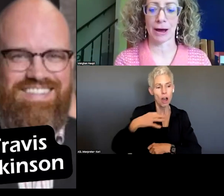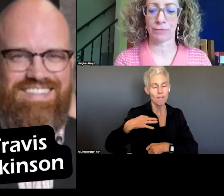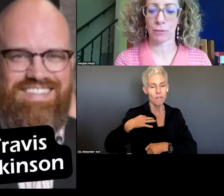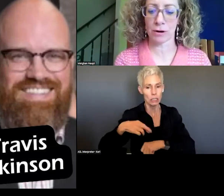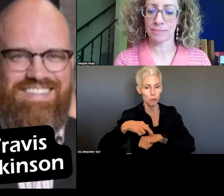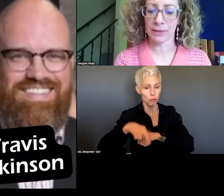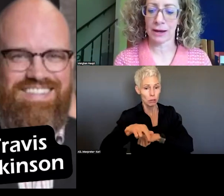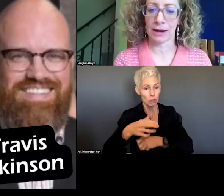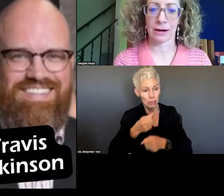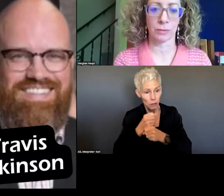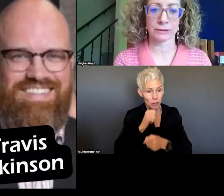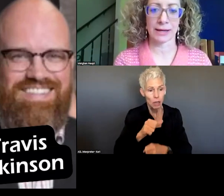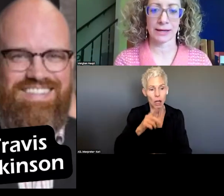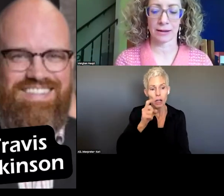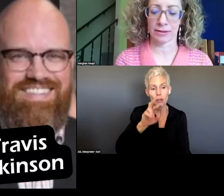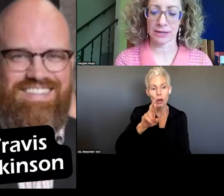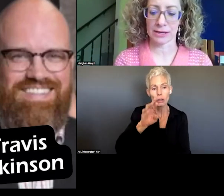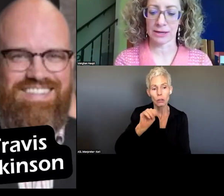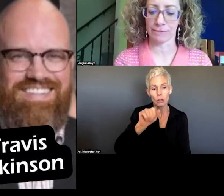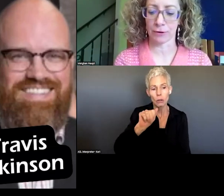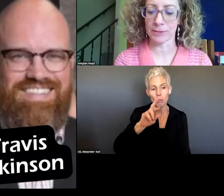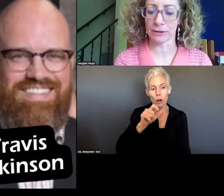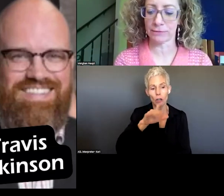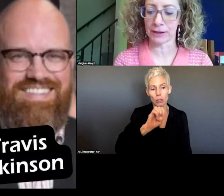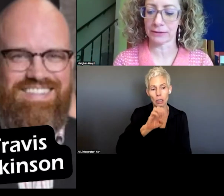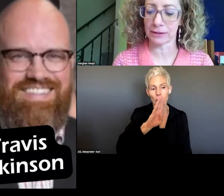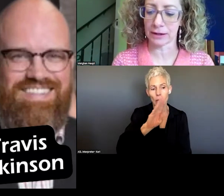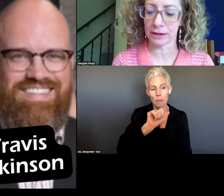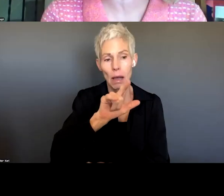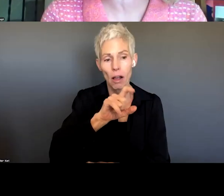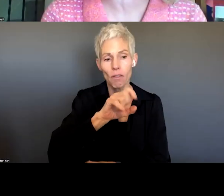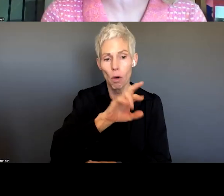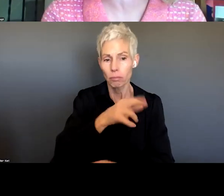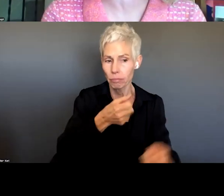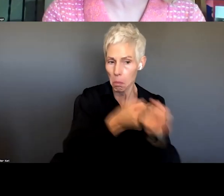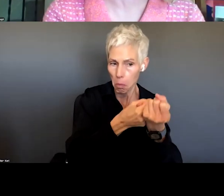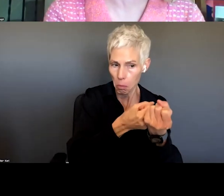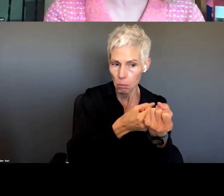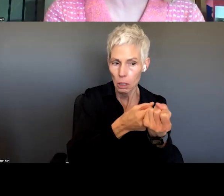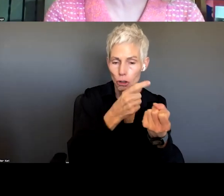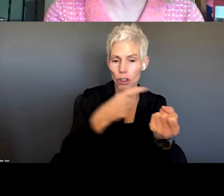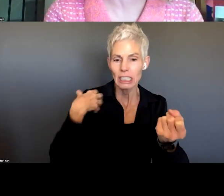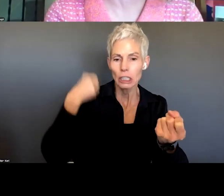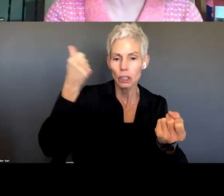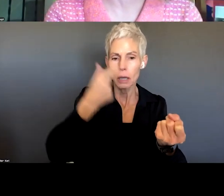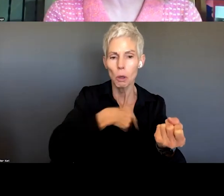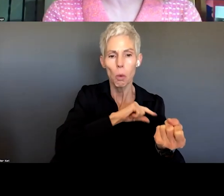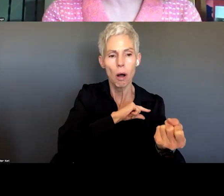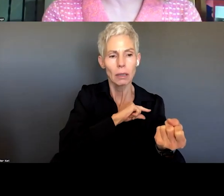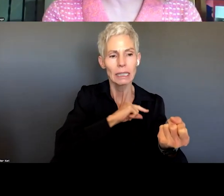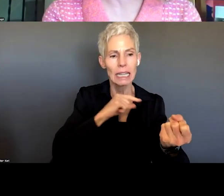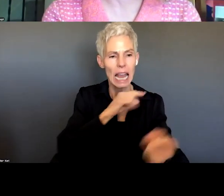Margie Balfour will take the affirmative, and she is the Chief Quality and Clinical